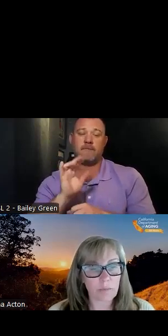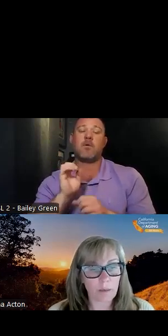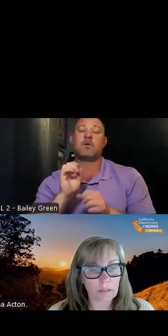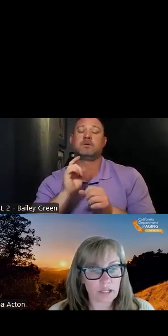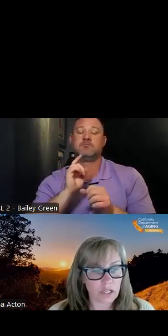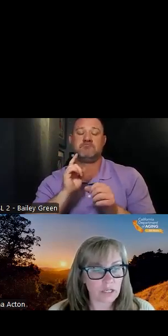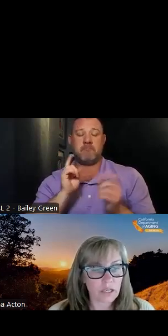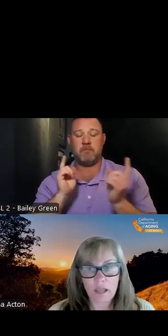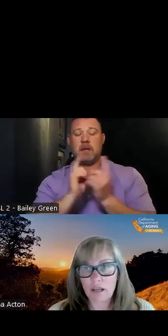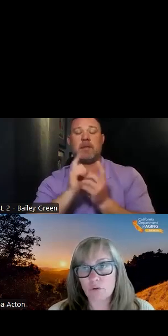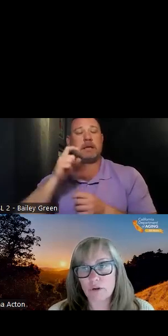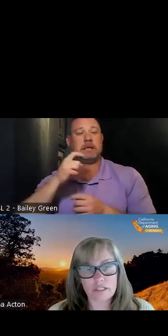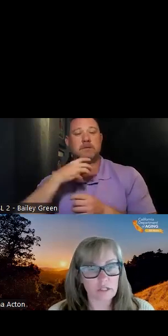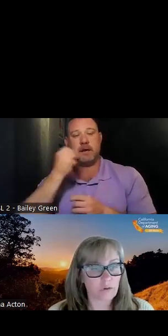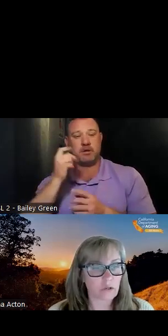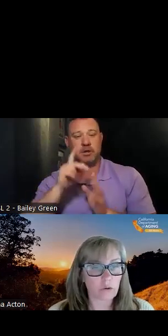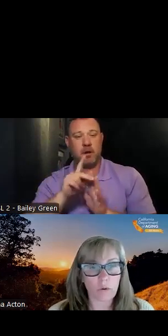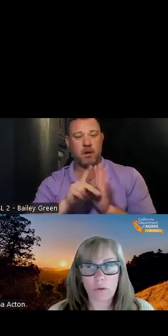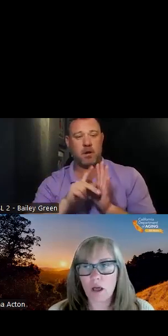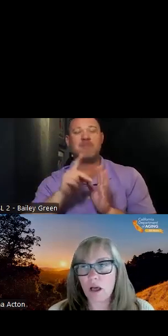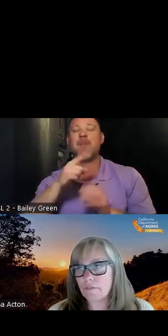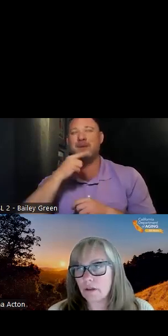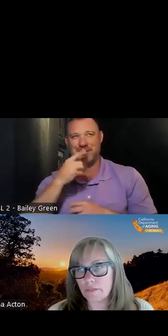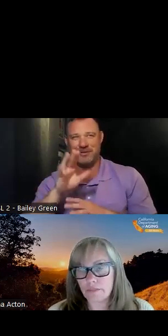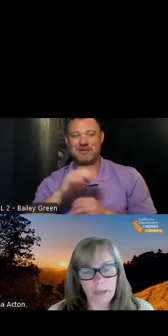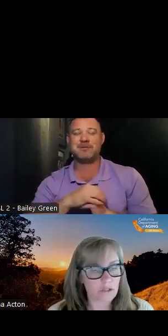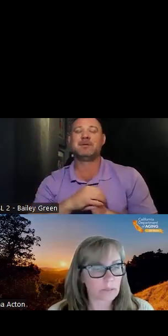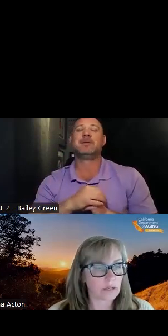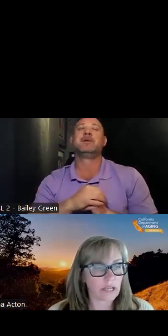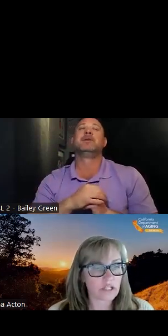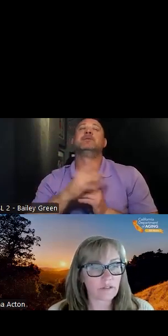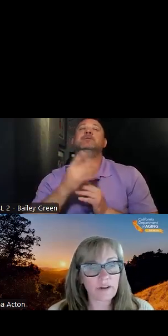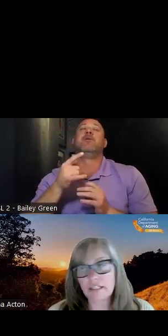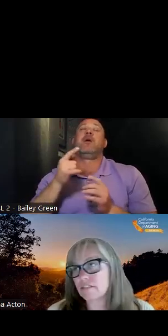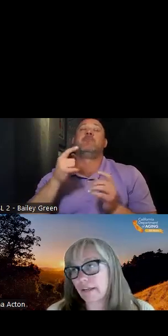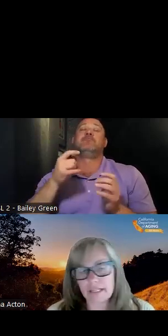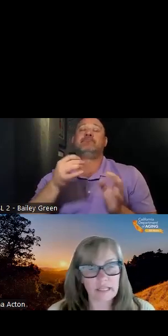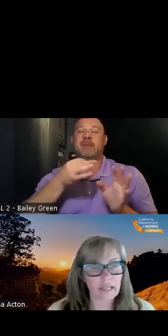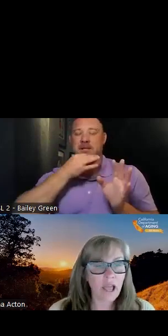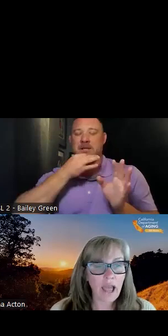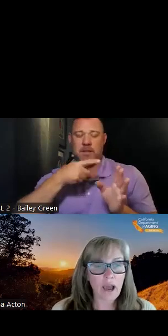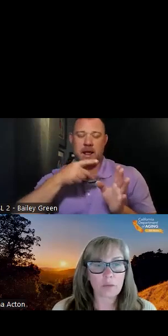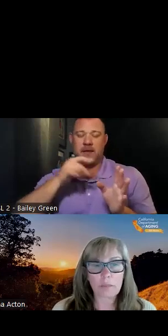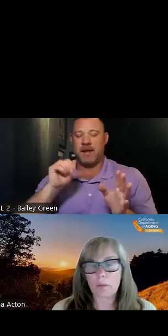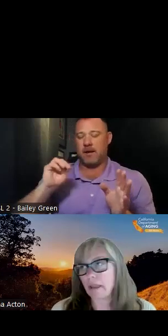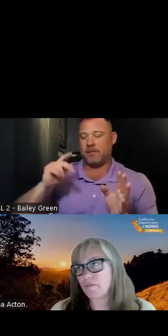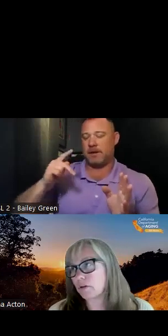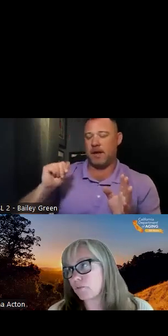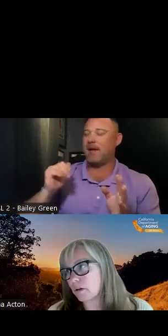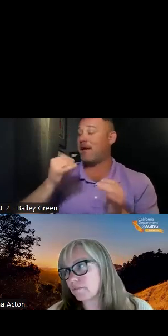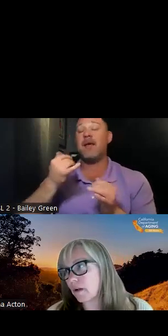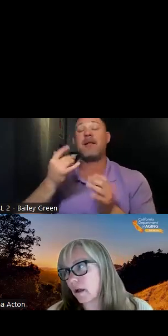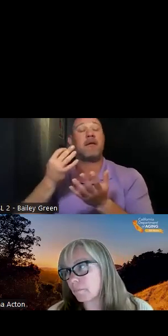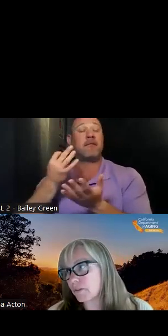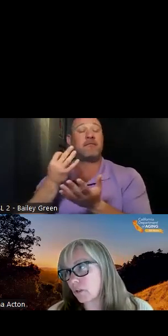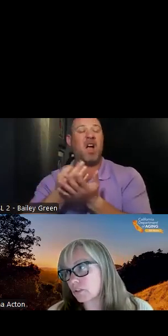aging population, and of course is a critical goal of the Master Plan on Aging. And finally is financing. How do people pay for and